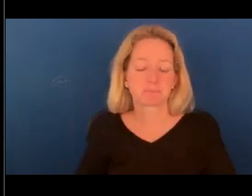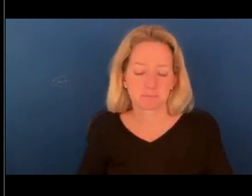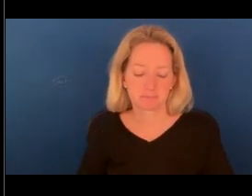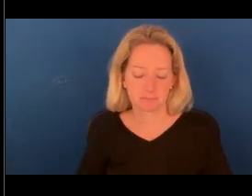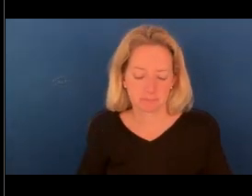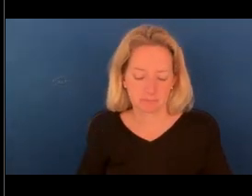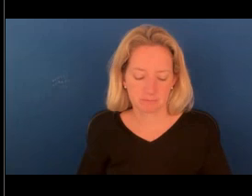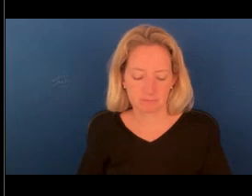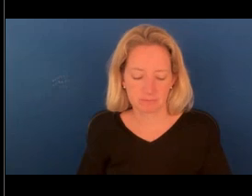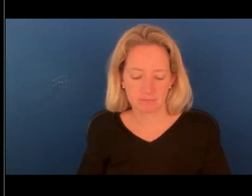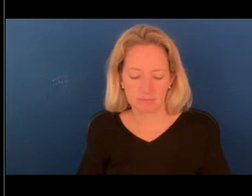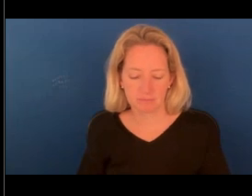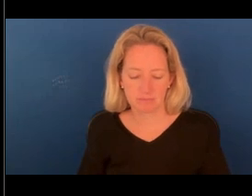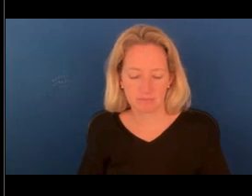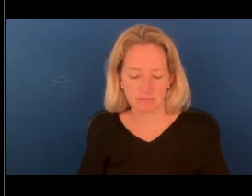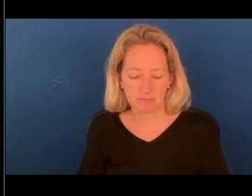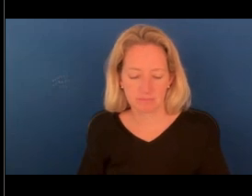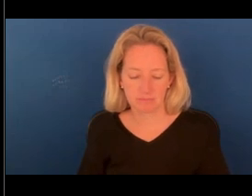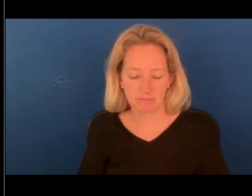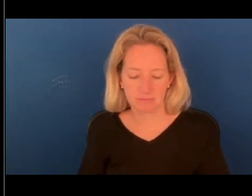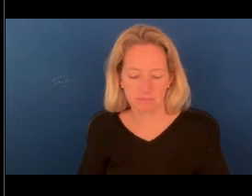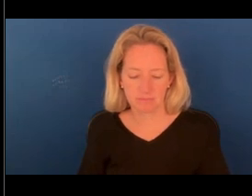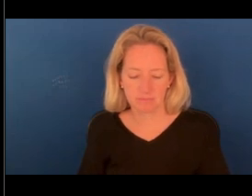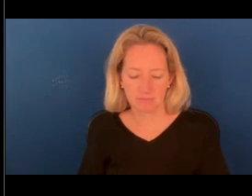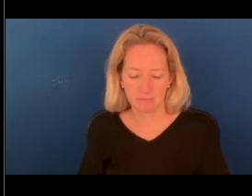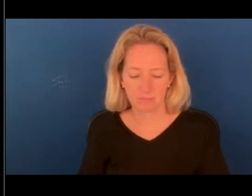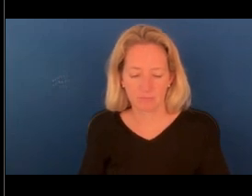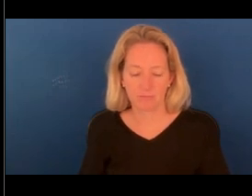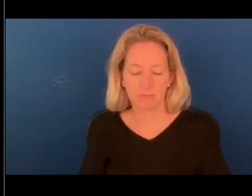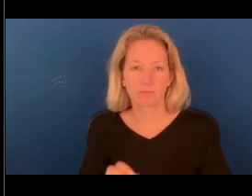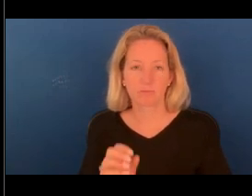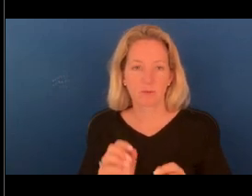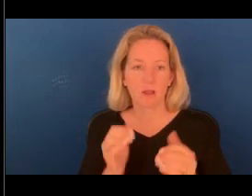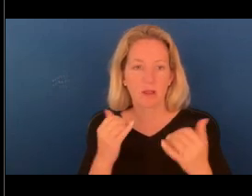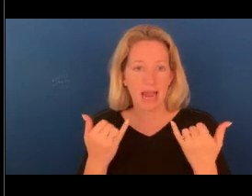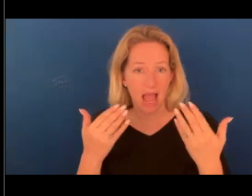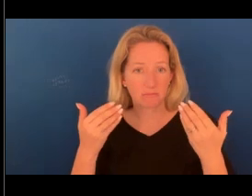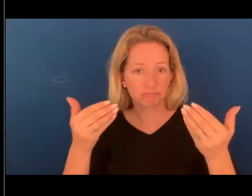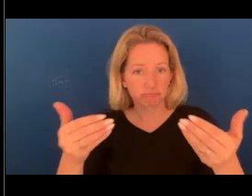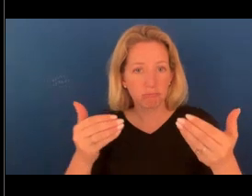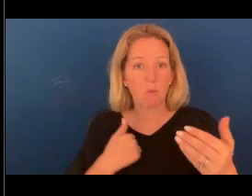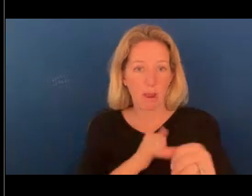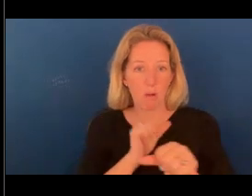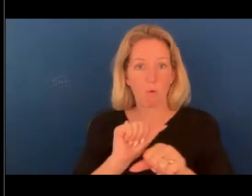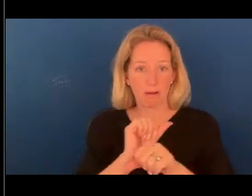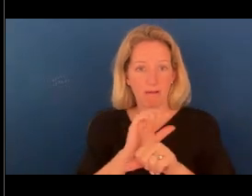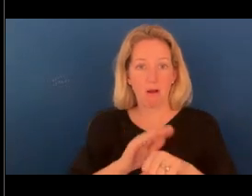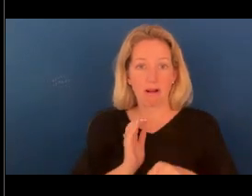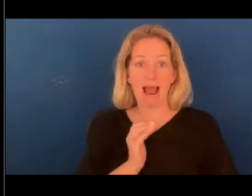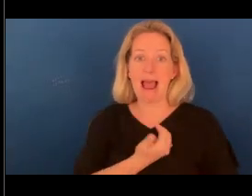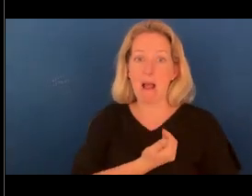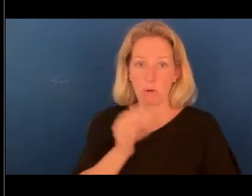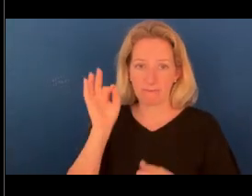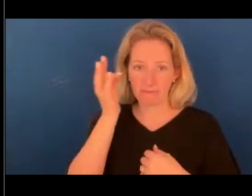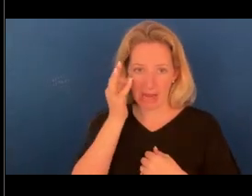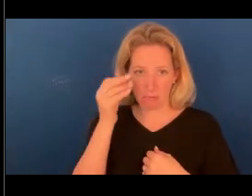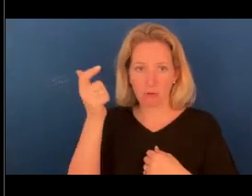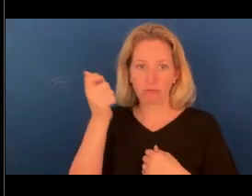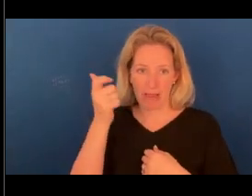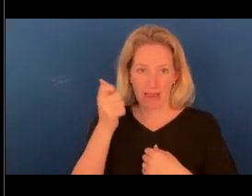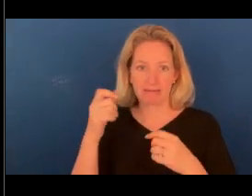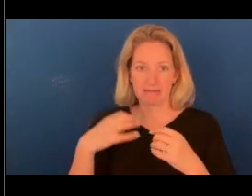So moving forward, we are working on our federal grant application, which I can tell you is keeping me up